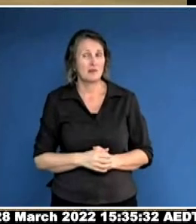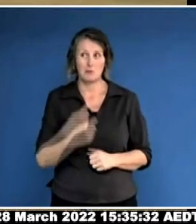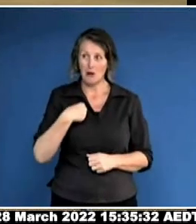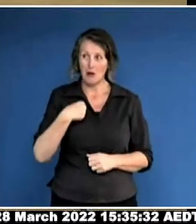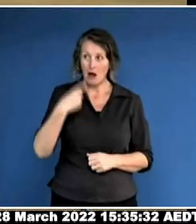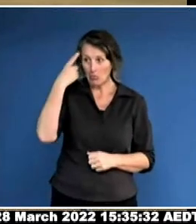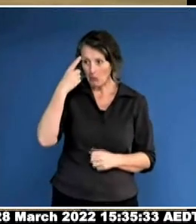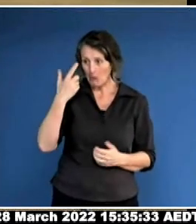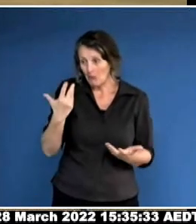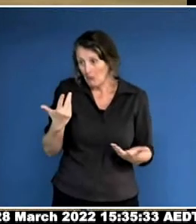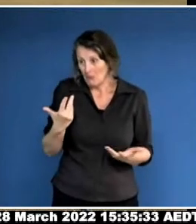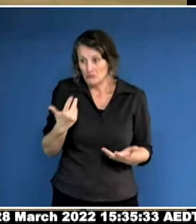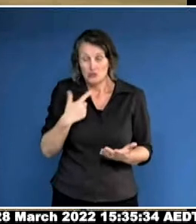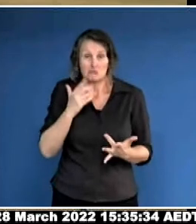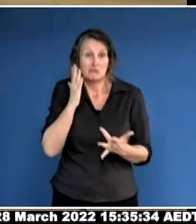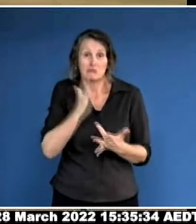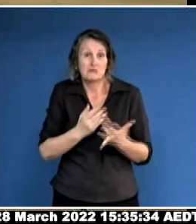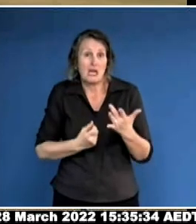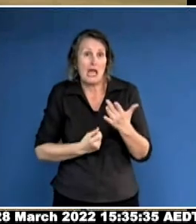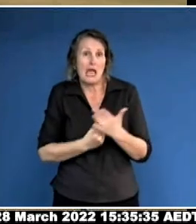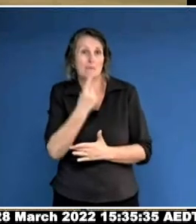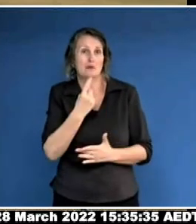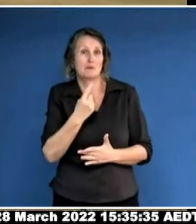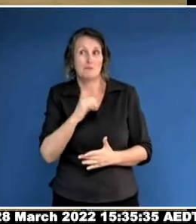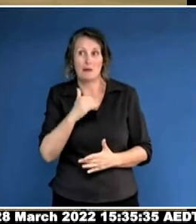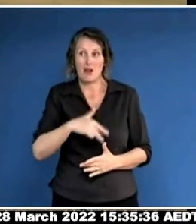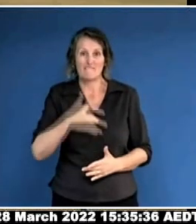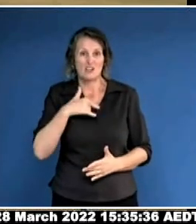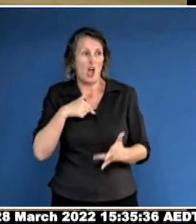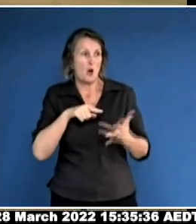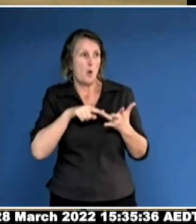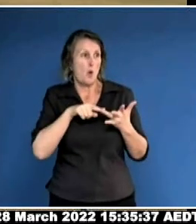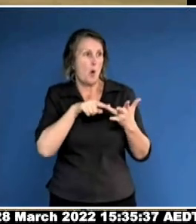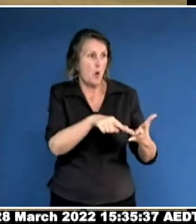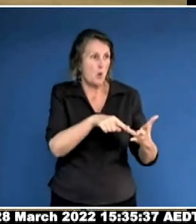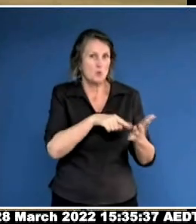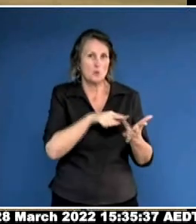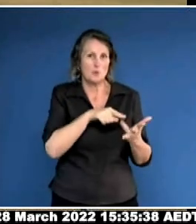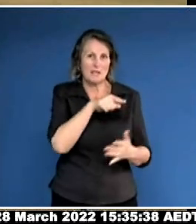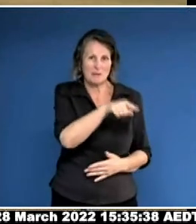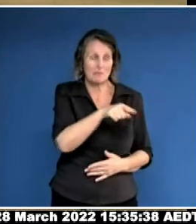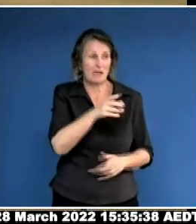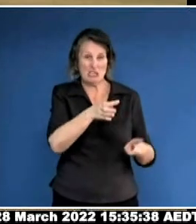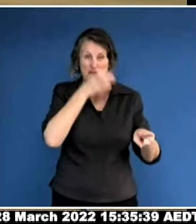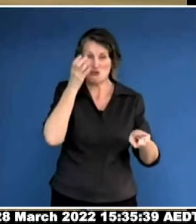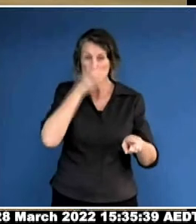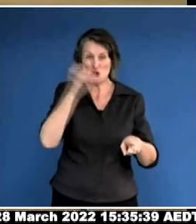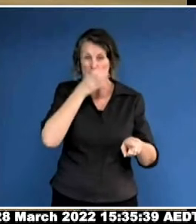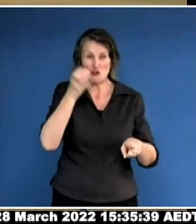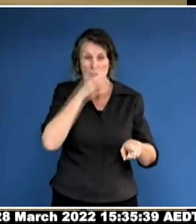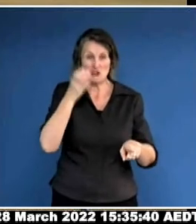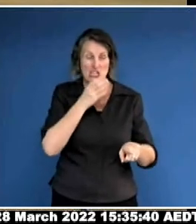happened because he would make me feel like I owed him. He would get angry when drinking and would become very coercive and forceful when